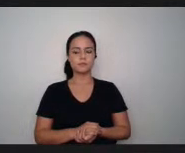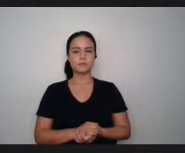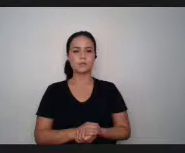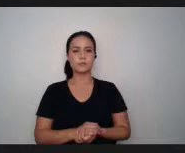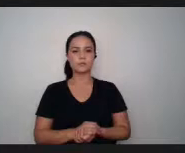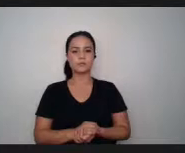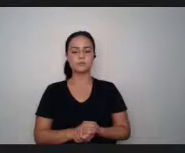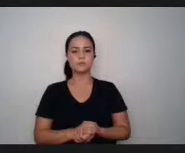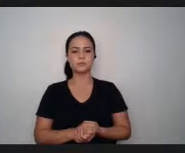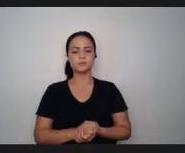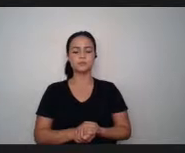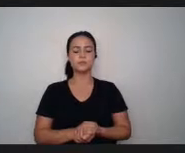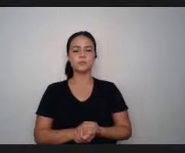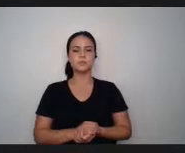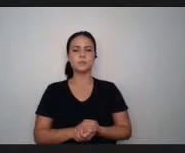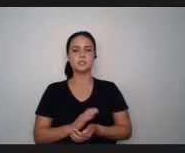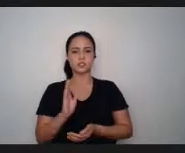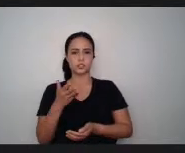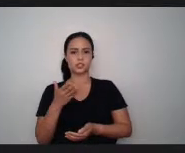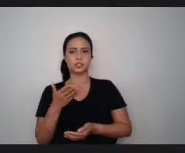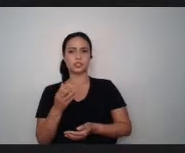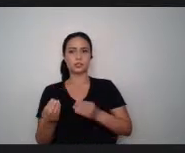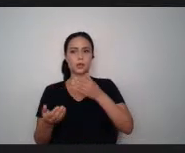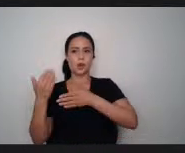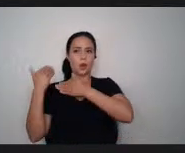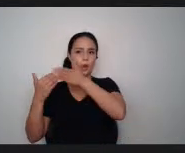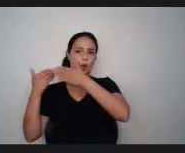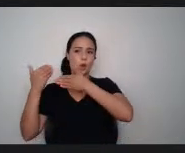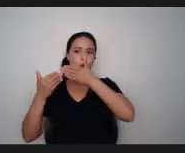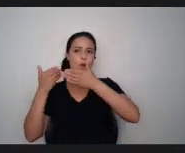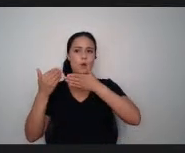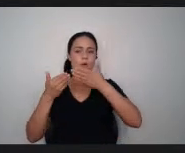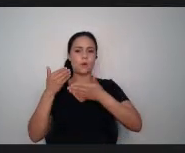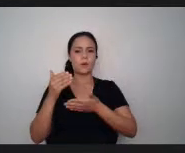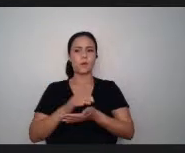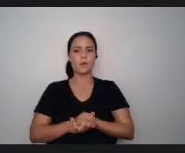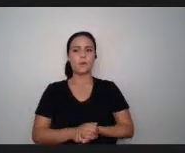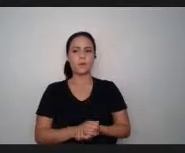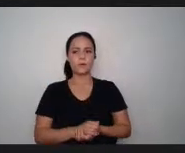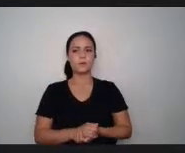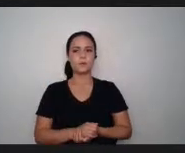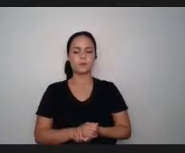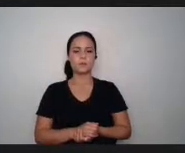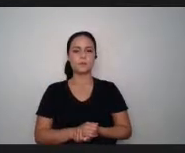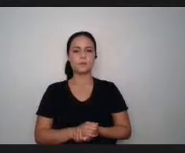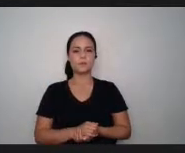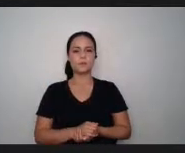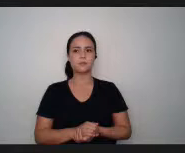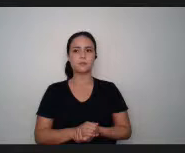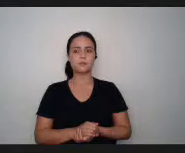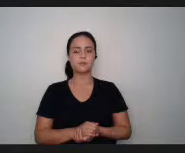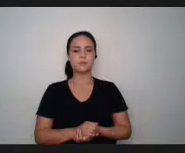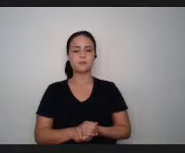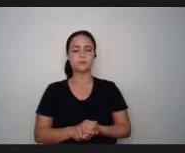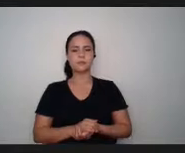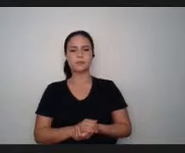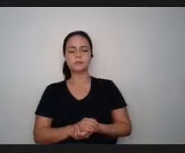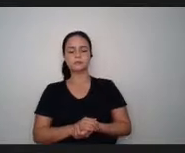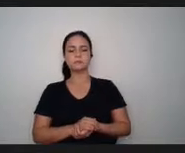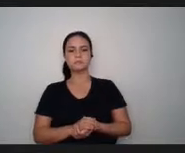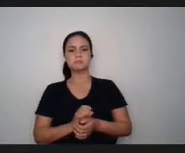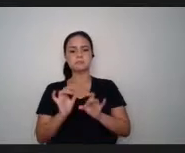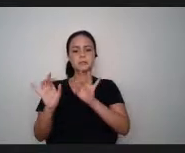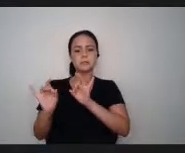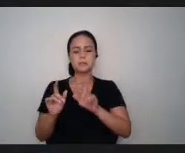already since 2016, 2015 have been colonizing these sectors which were not